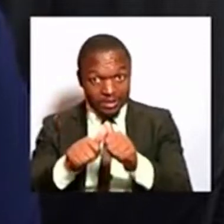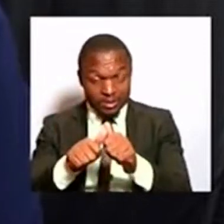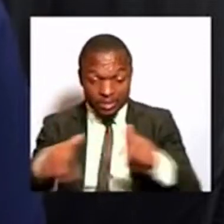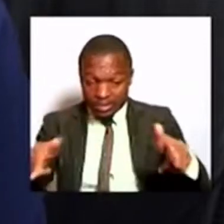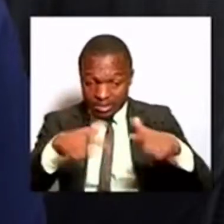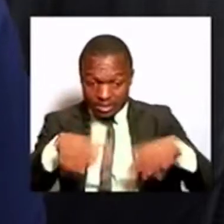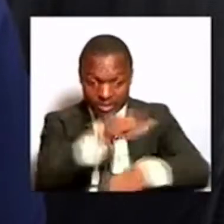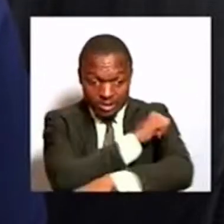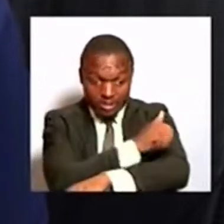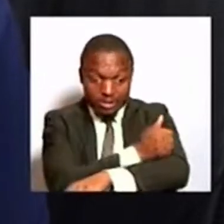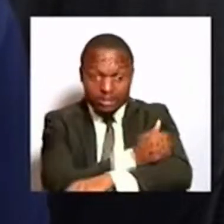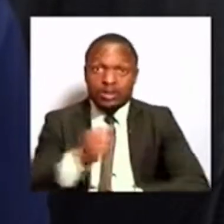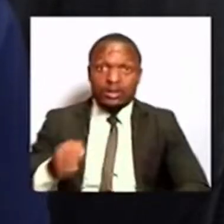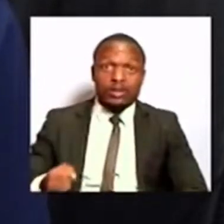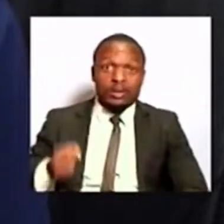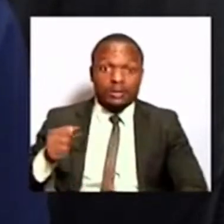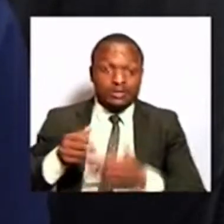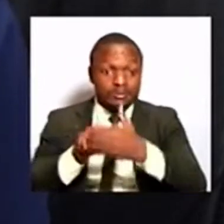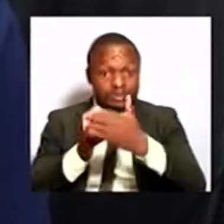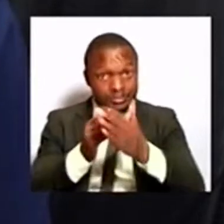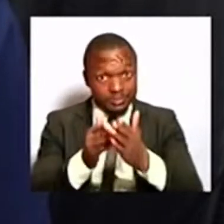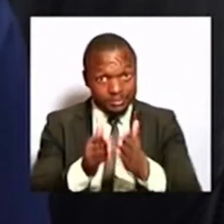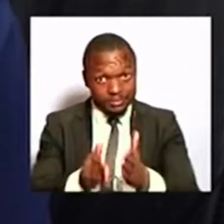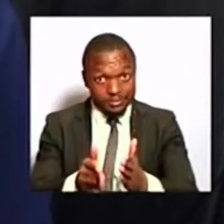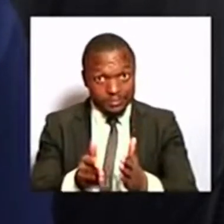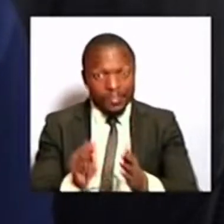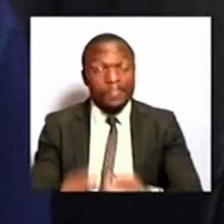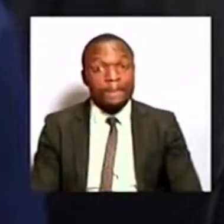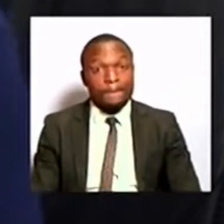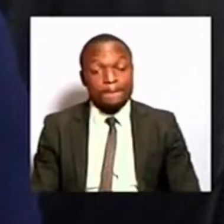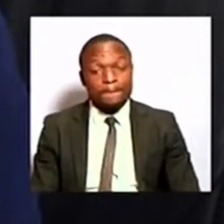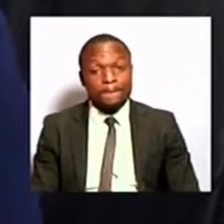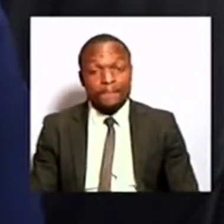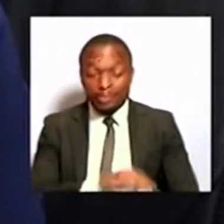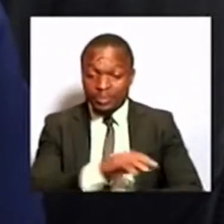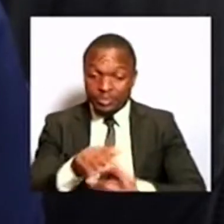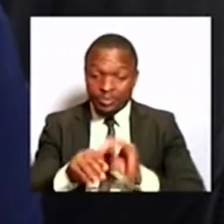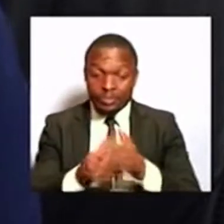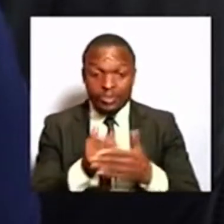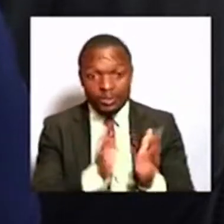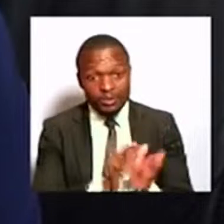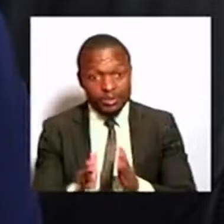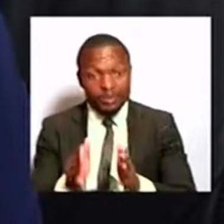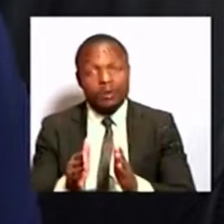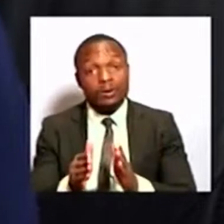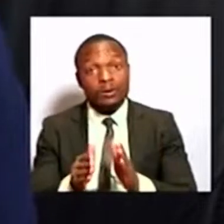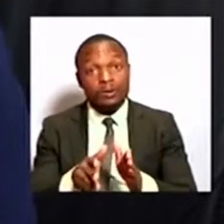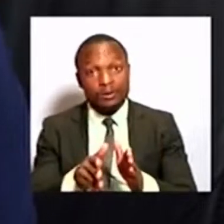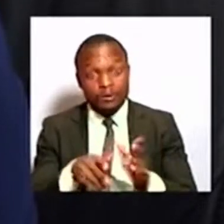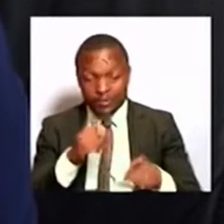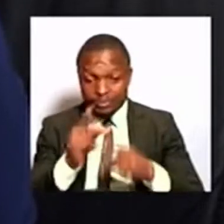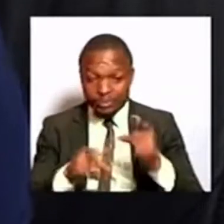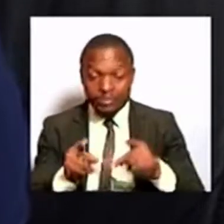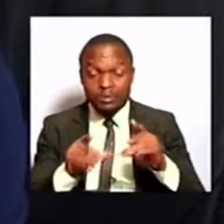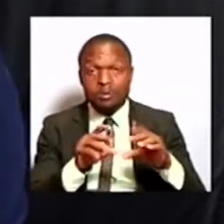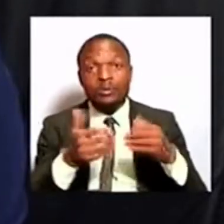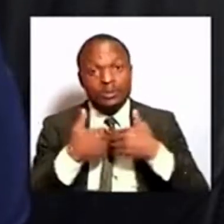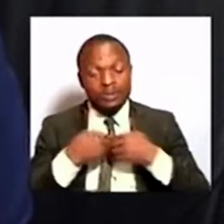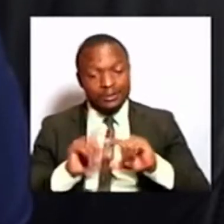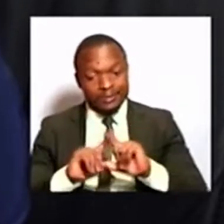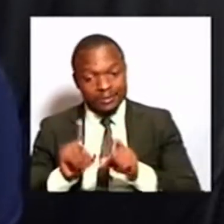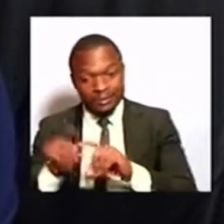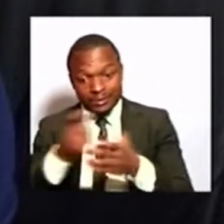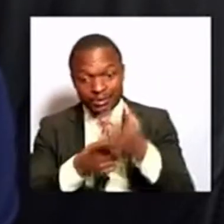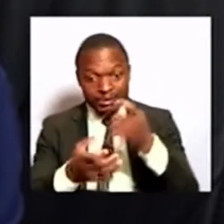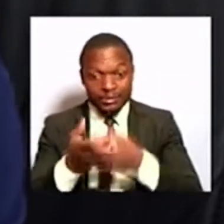local authority and traditional leadership. So prior to going through the whole planning process, we did hold several consultative meetings